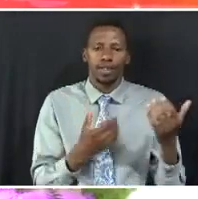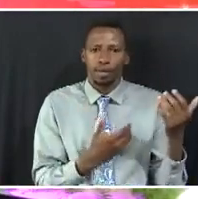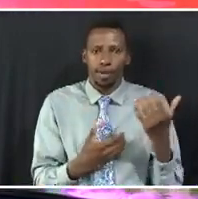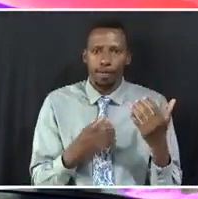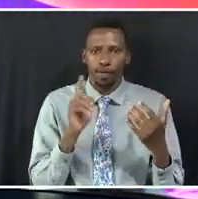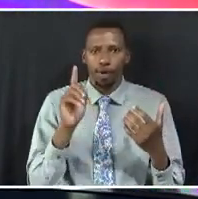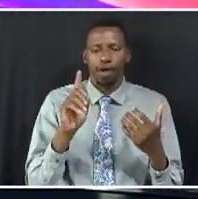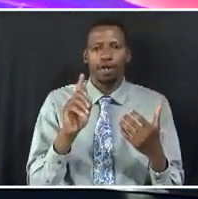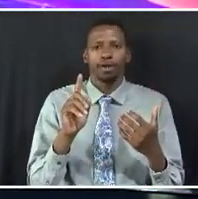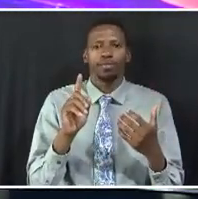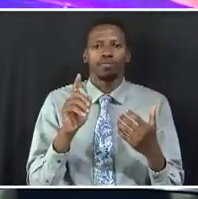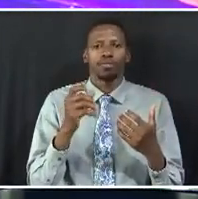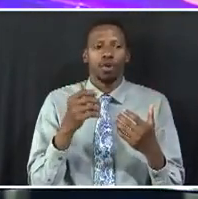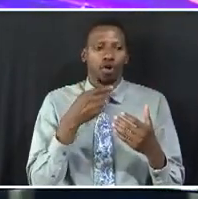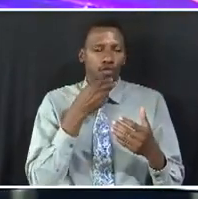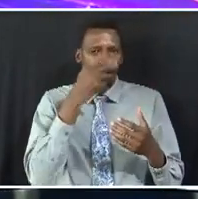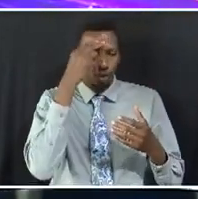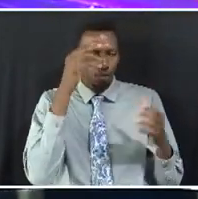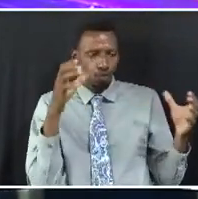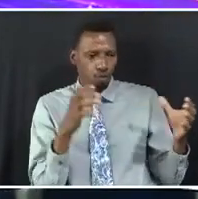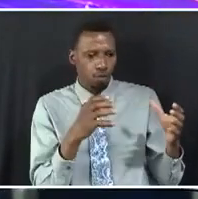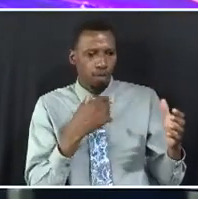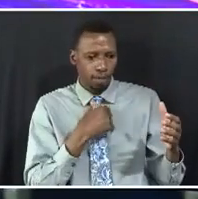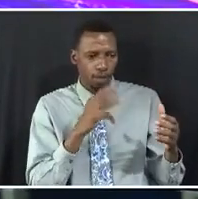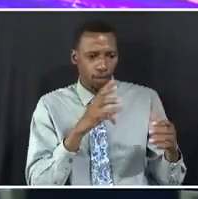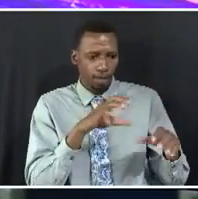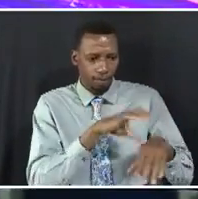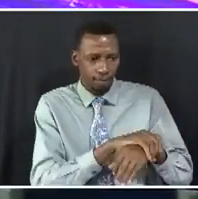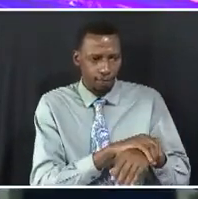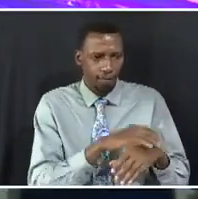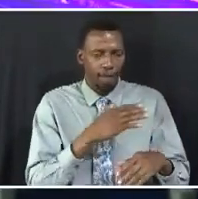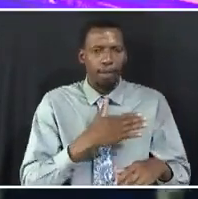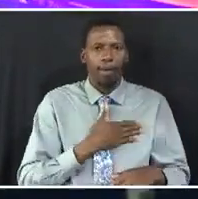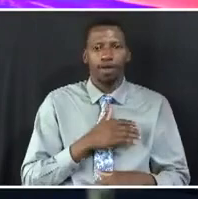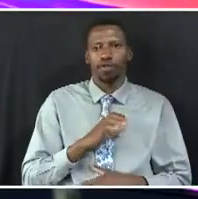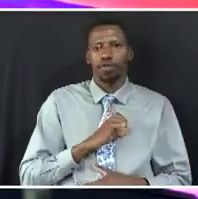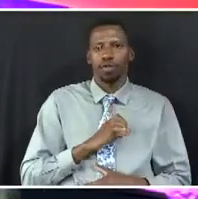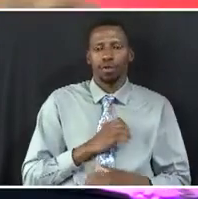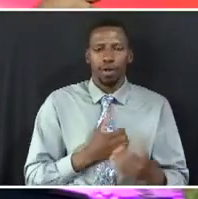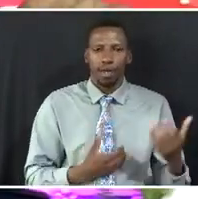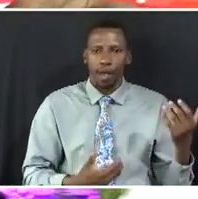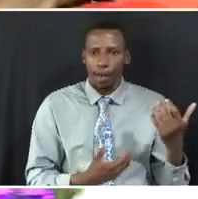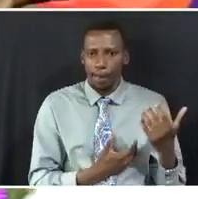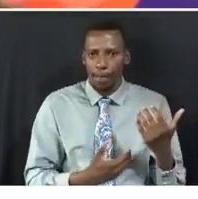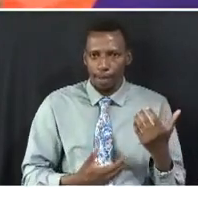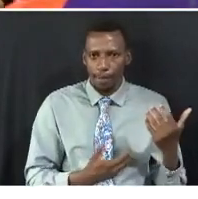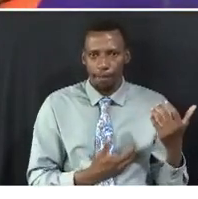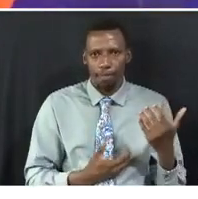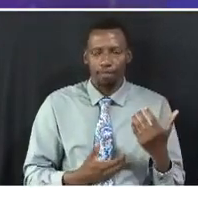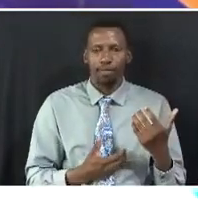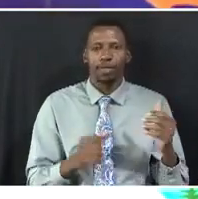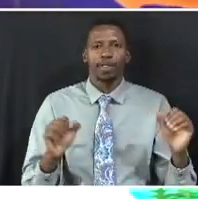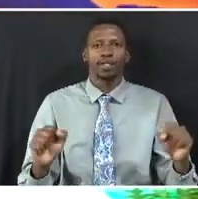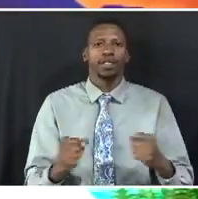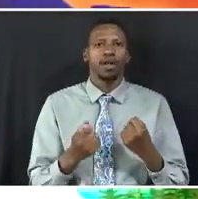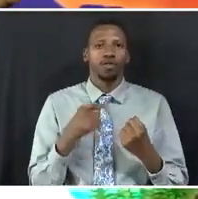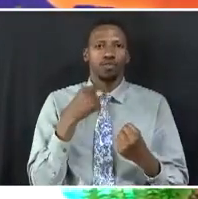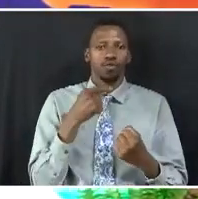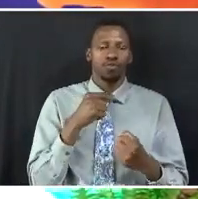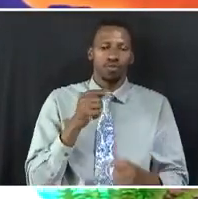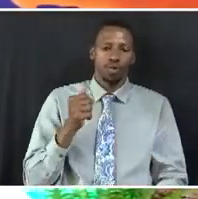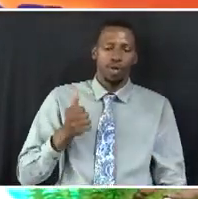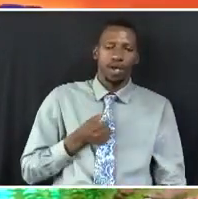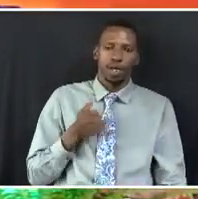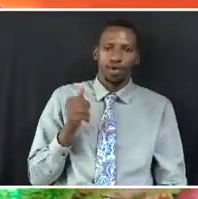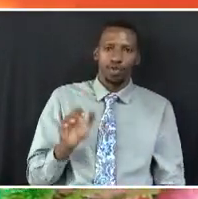go, and that will be my own baby." And so, the baby Moses was rescued by the princess, the daughter